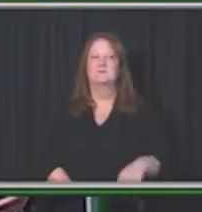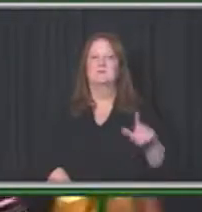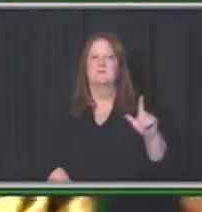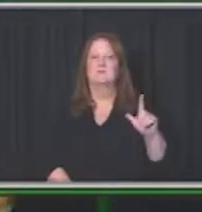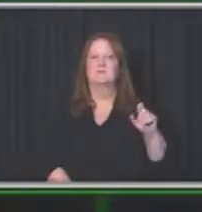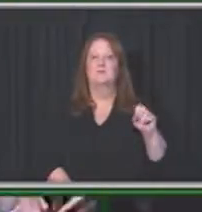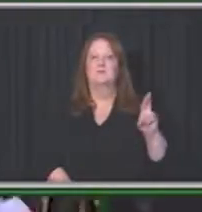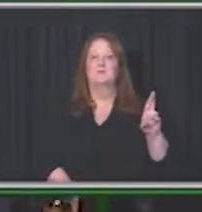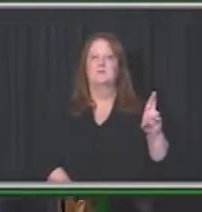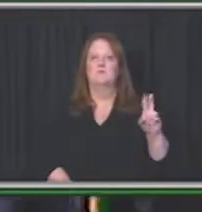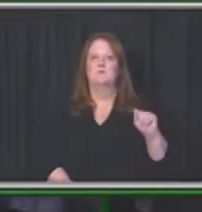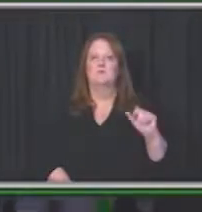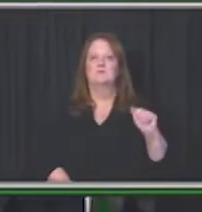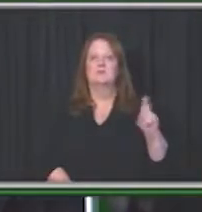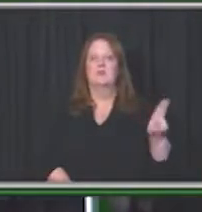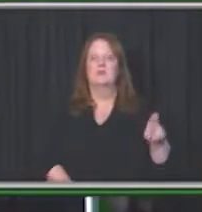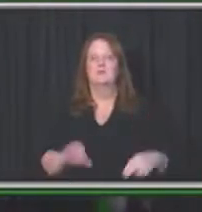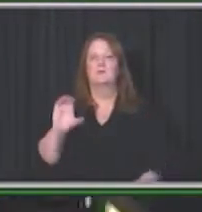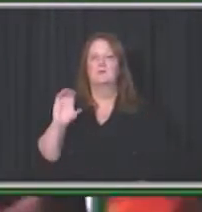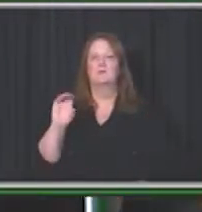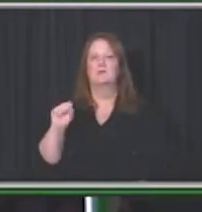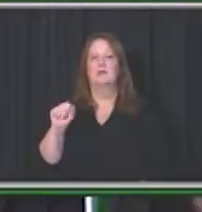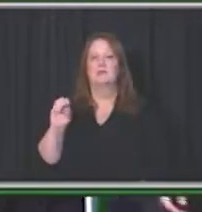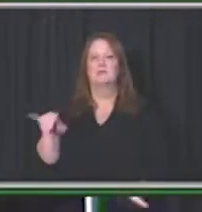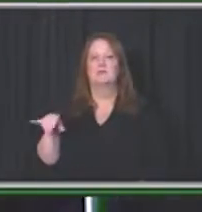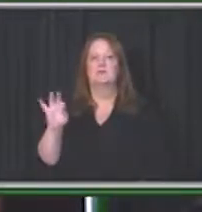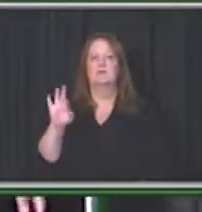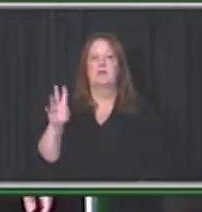Lore Tao. Casey Frederick.